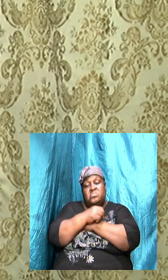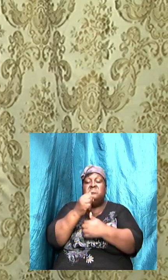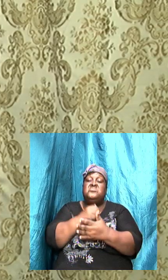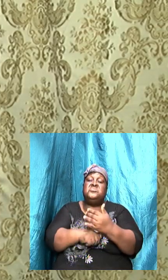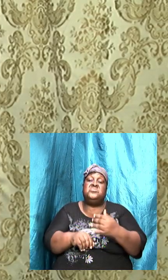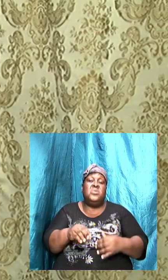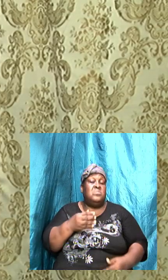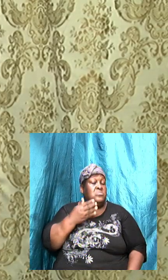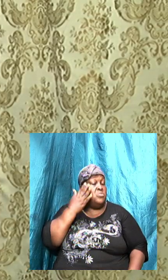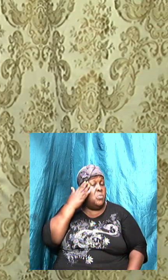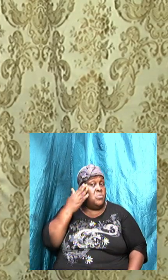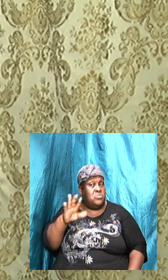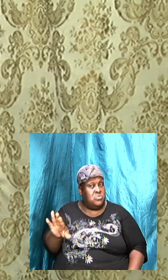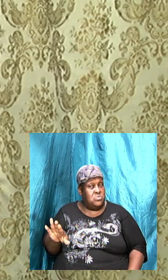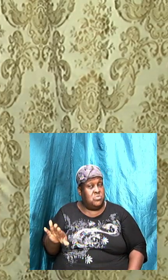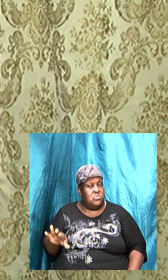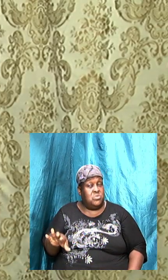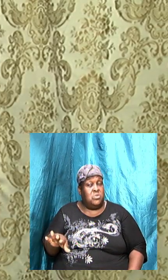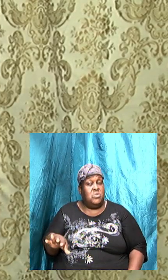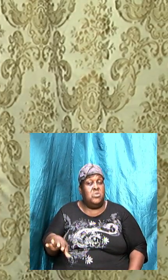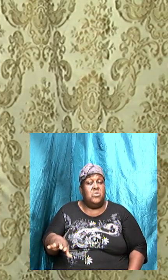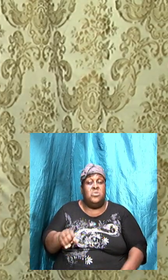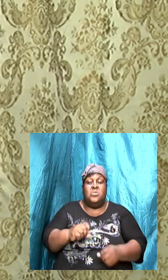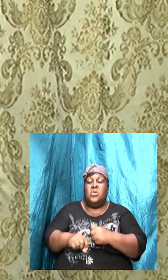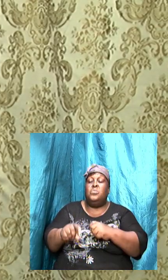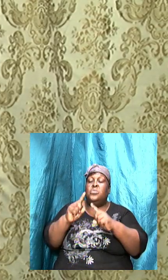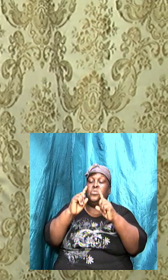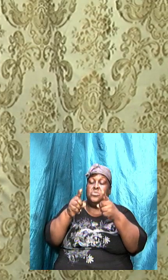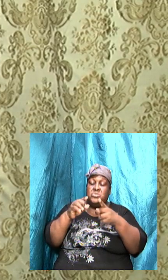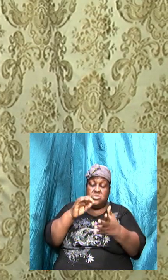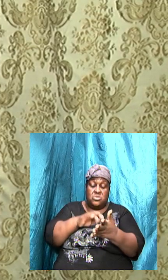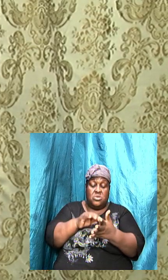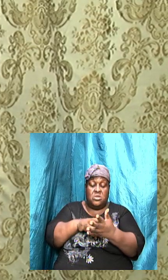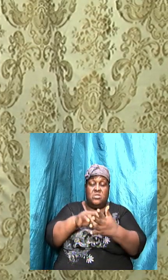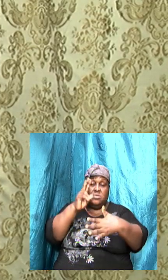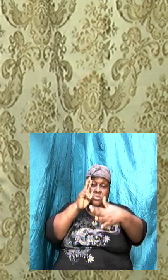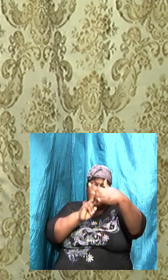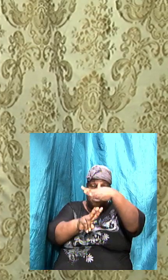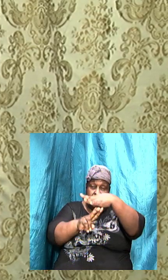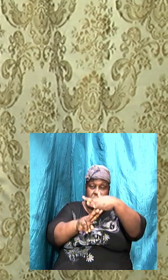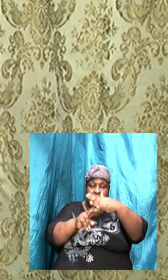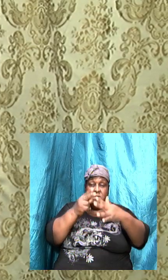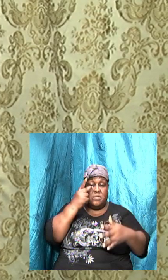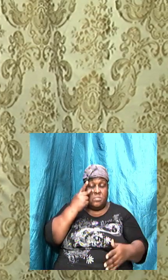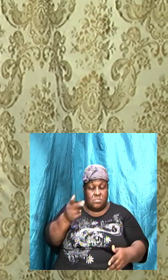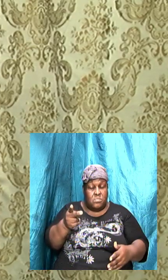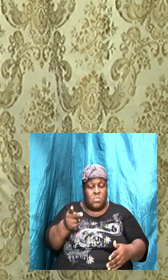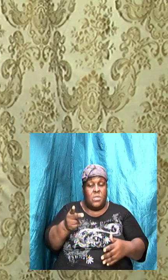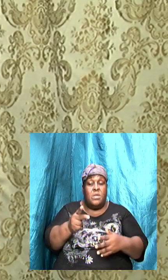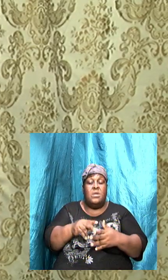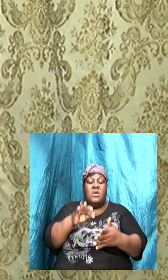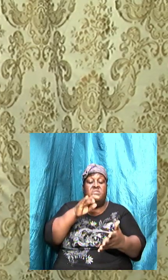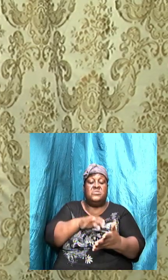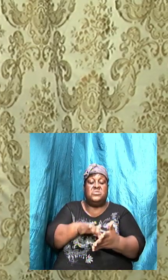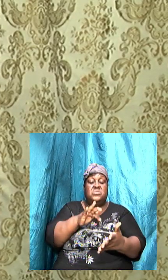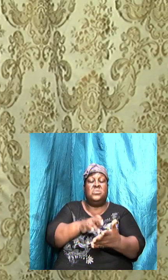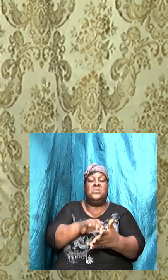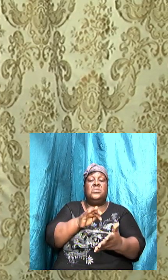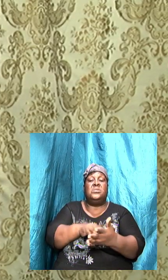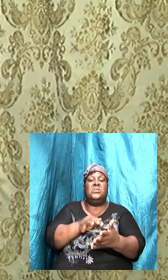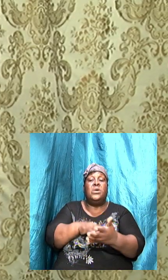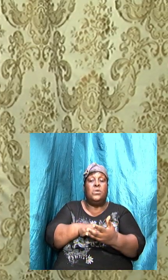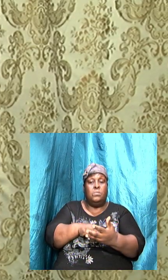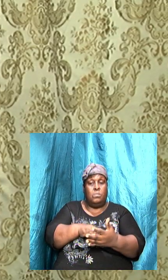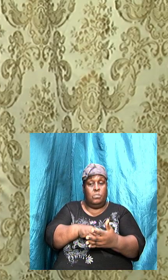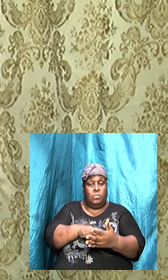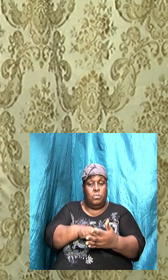get into the prophetic view, you know, at the tail end of the study, and we delve into it